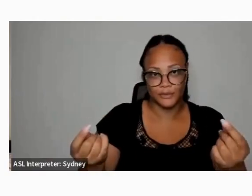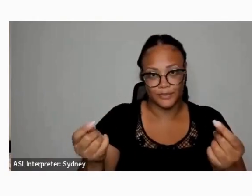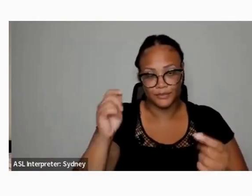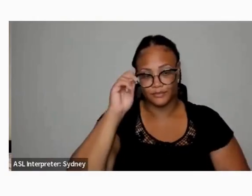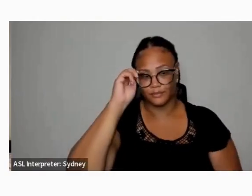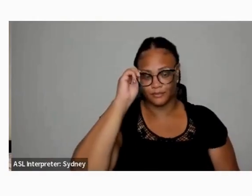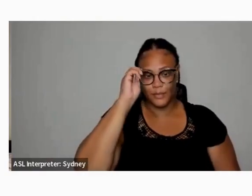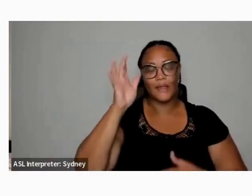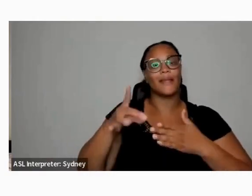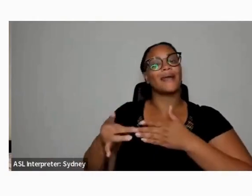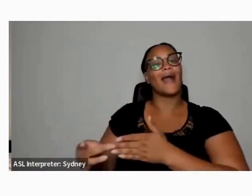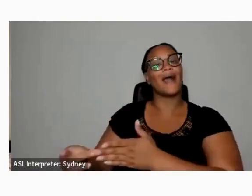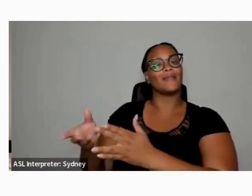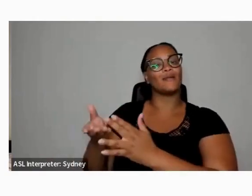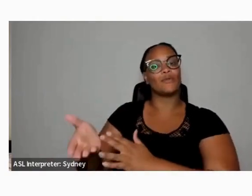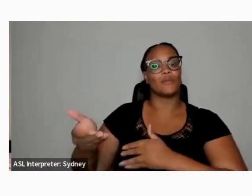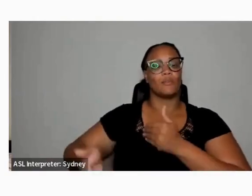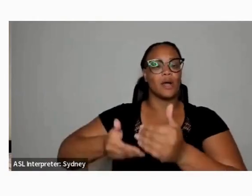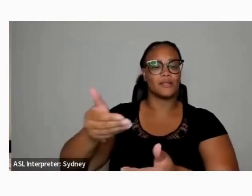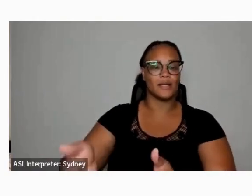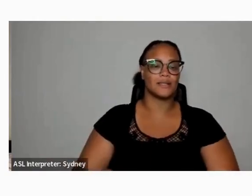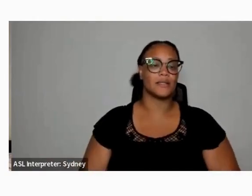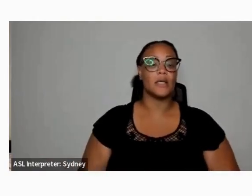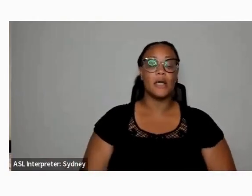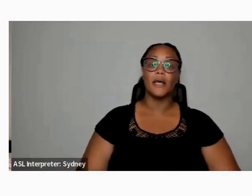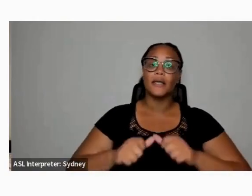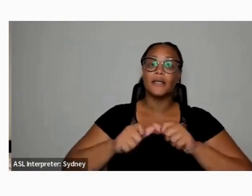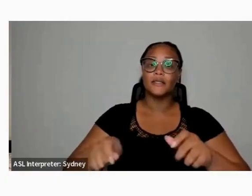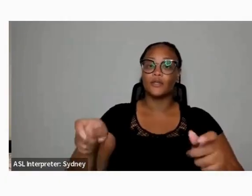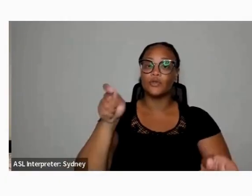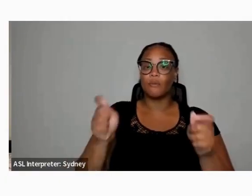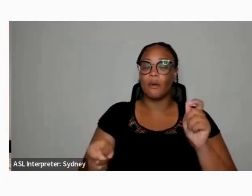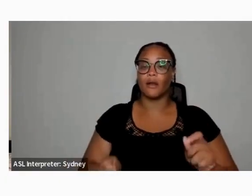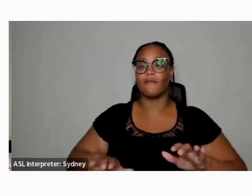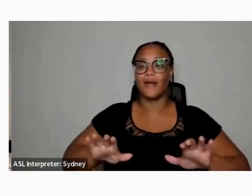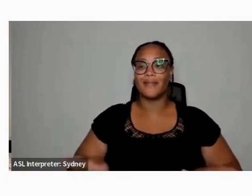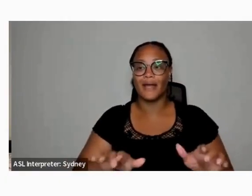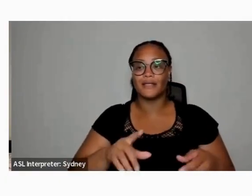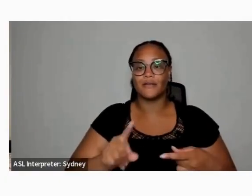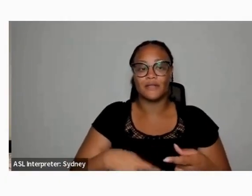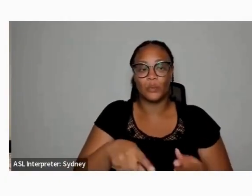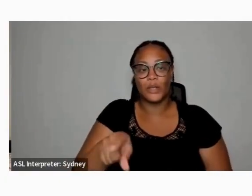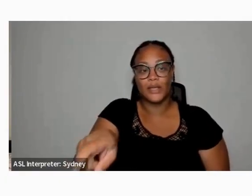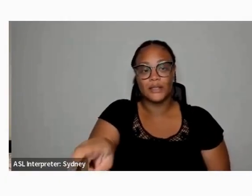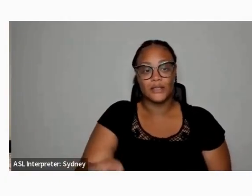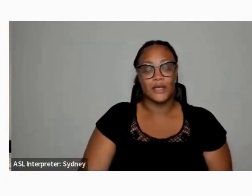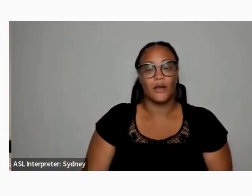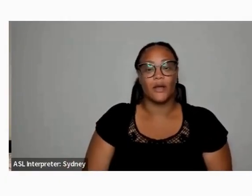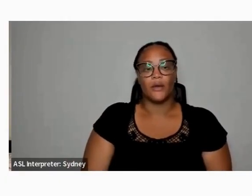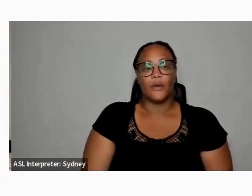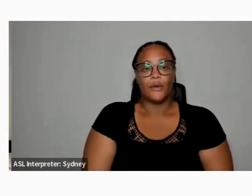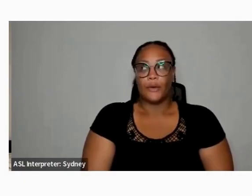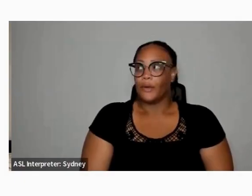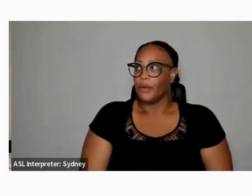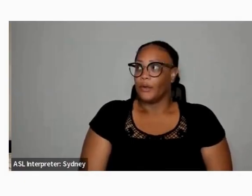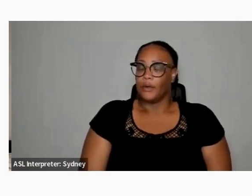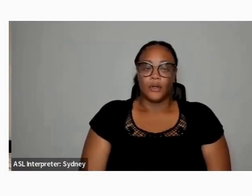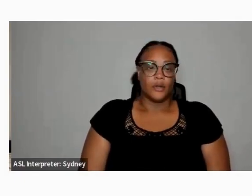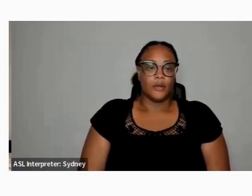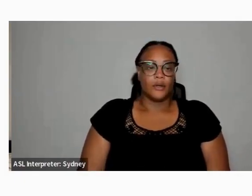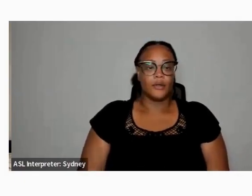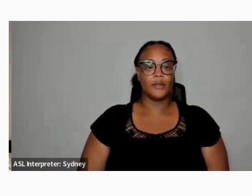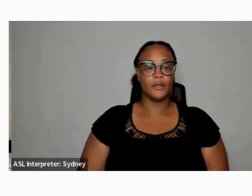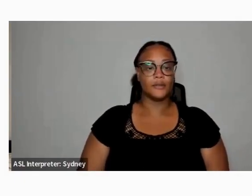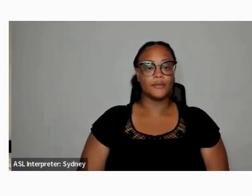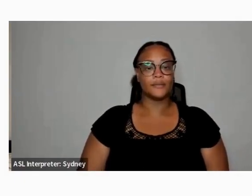as needed. And continuing to make modifications to the activities as necessary, whether it's different sensory components, different